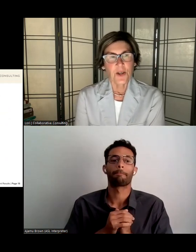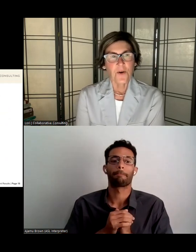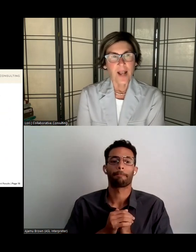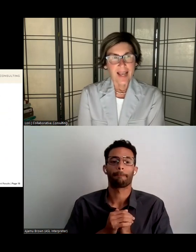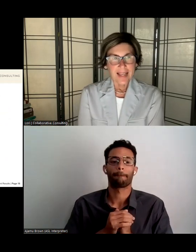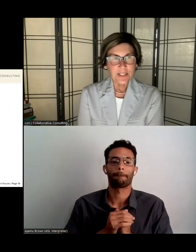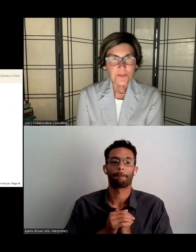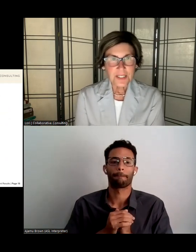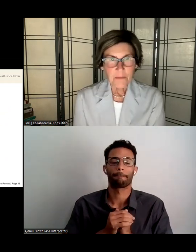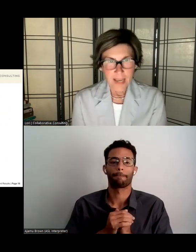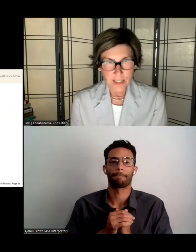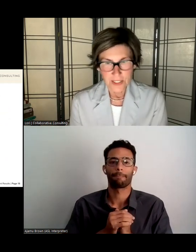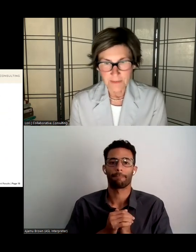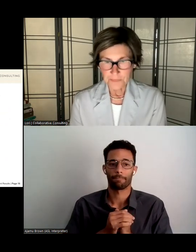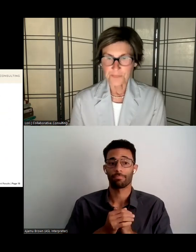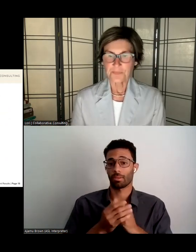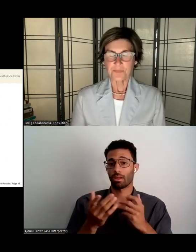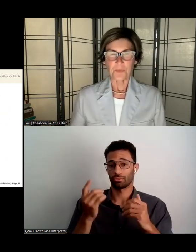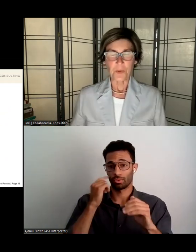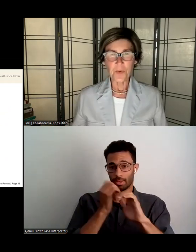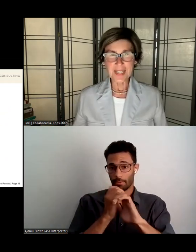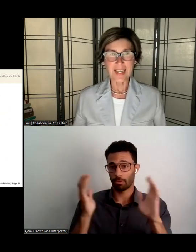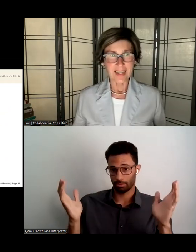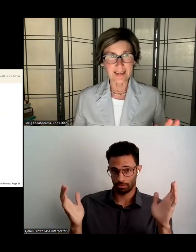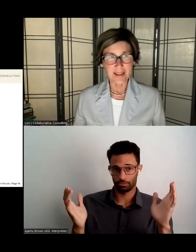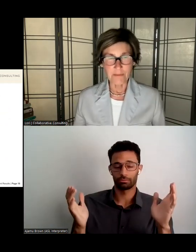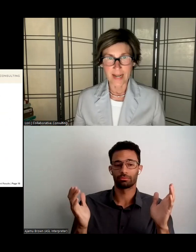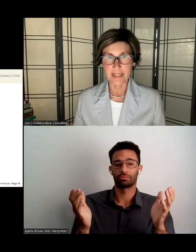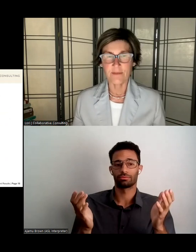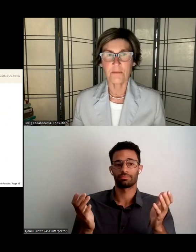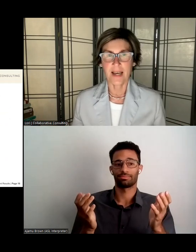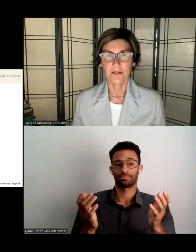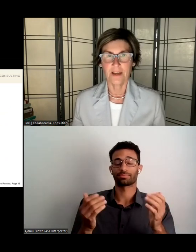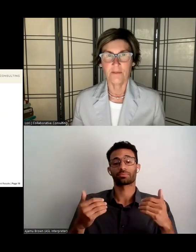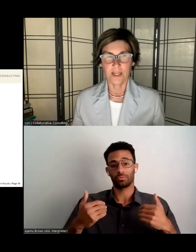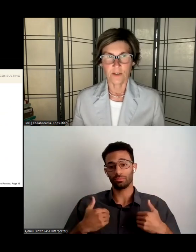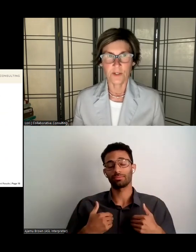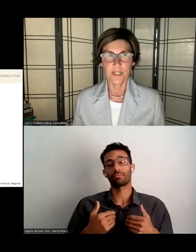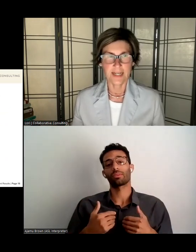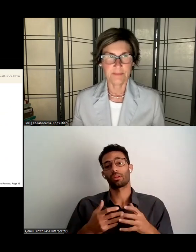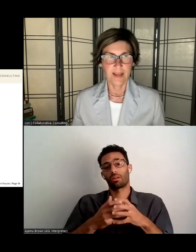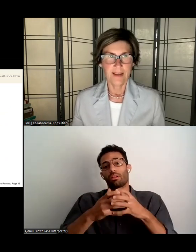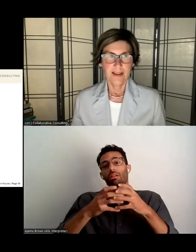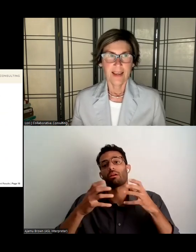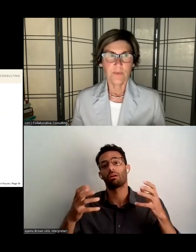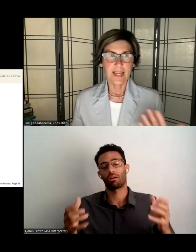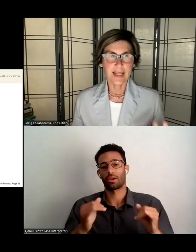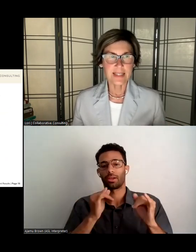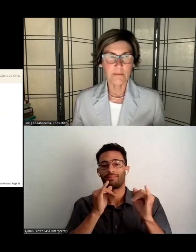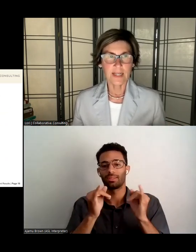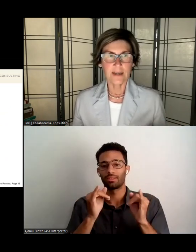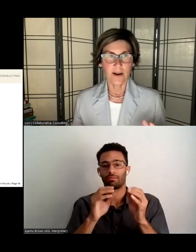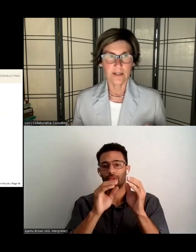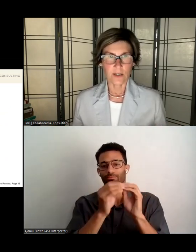And so, as you can imagine, we had a massive amount of interview data. And we